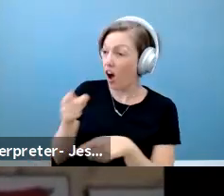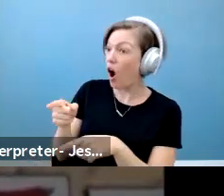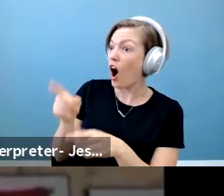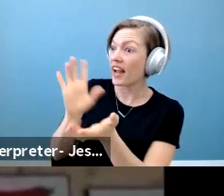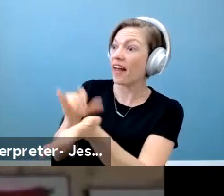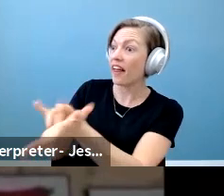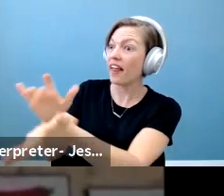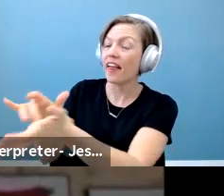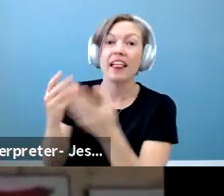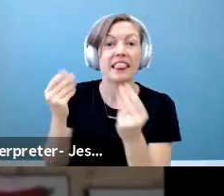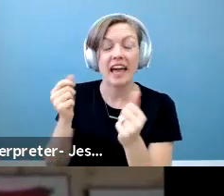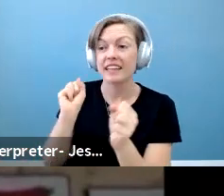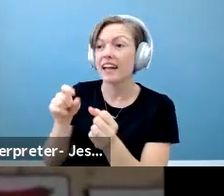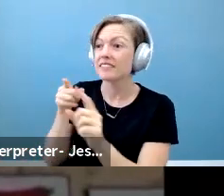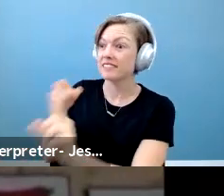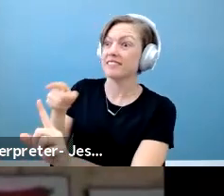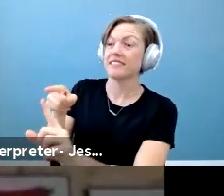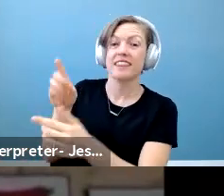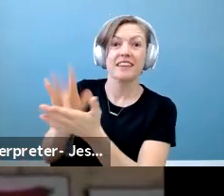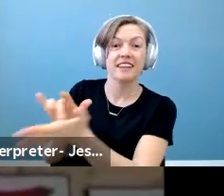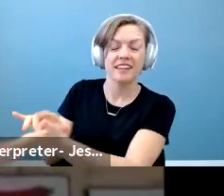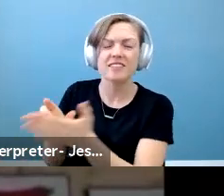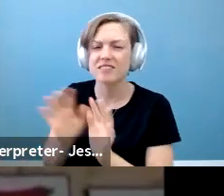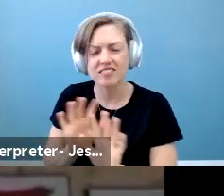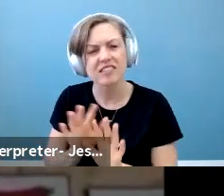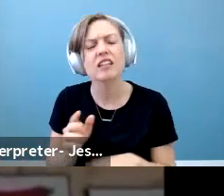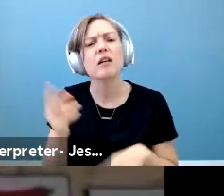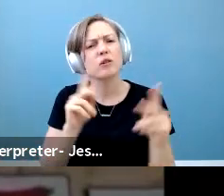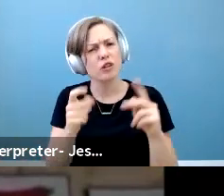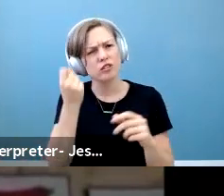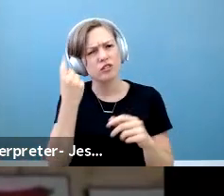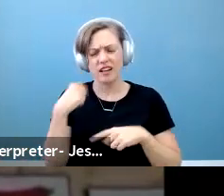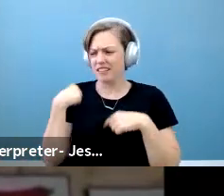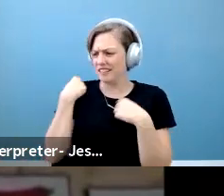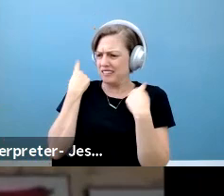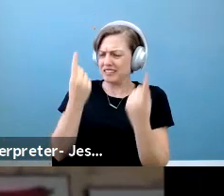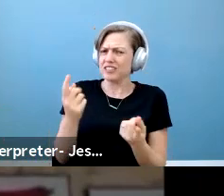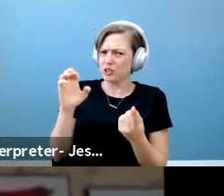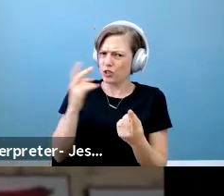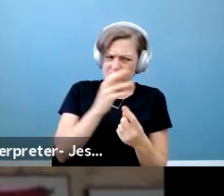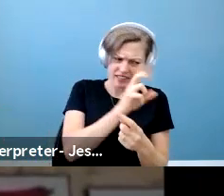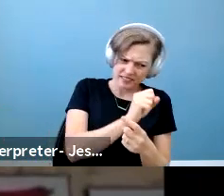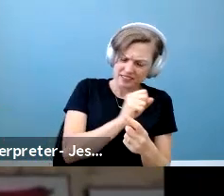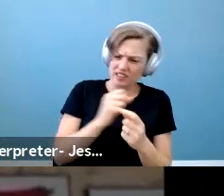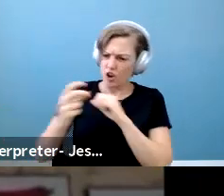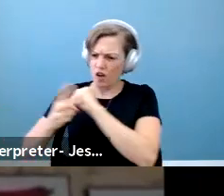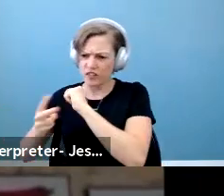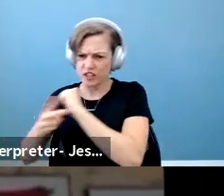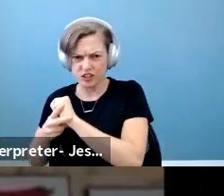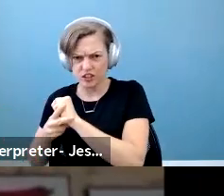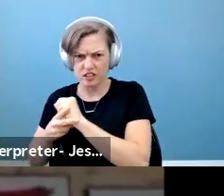of the land. People should understand there is a long relationship between eugenics and conservationists, and